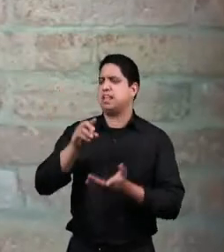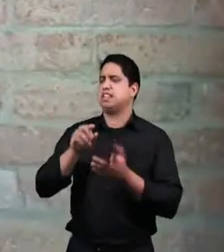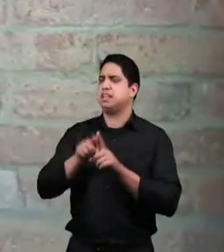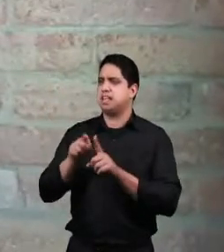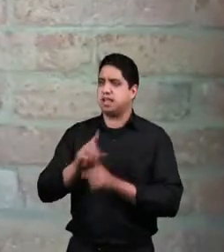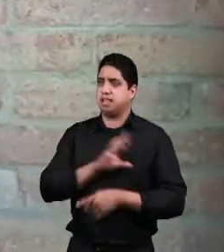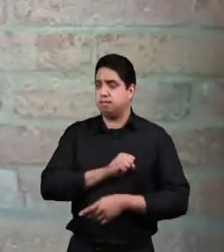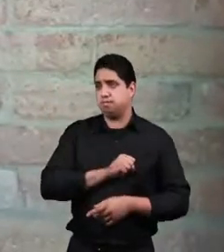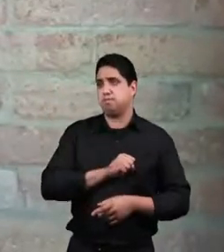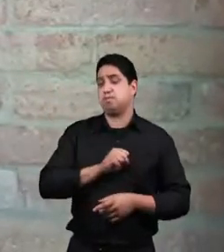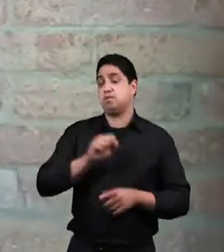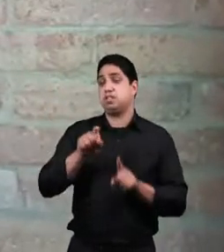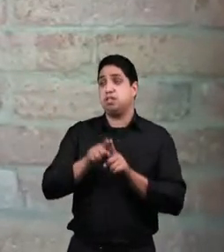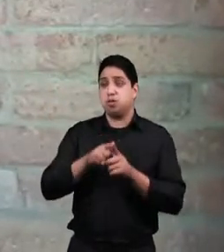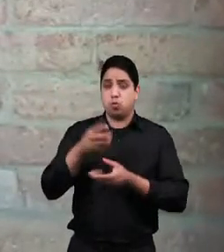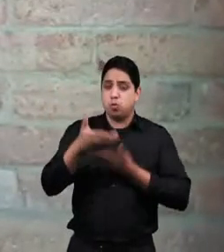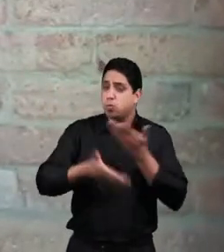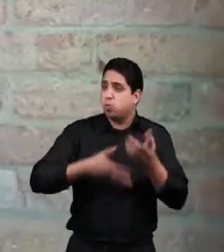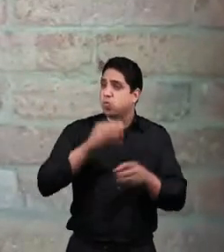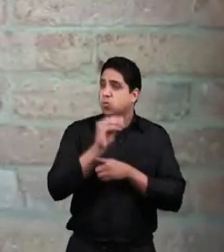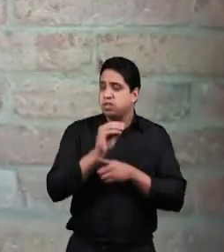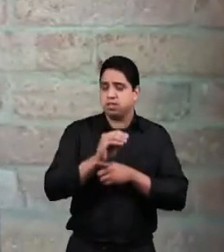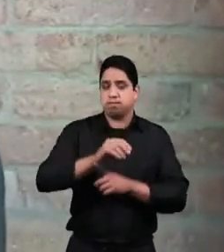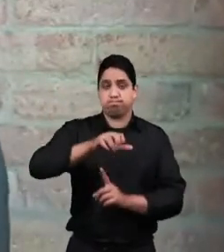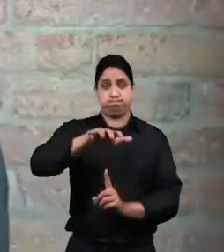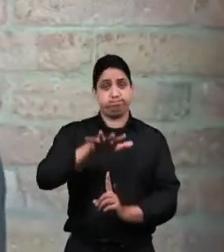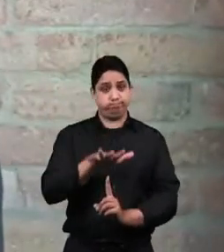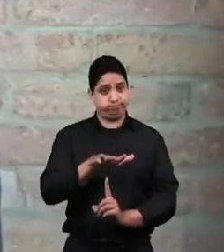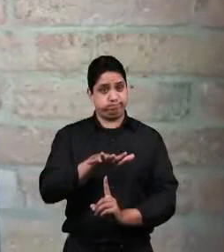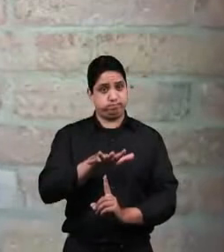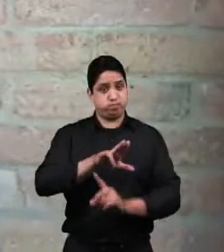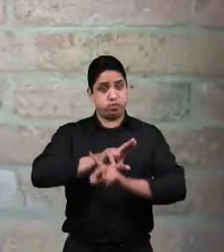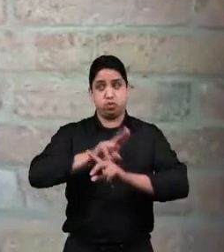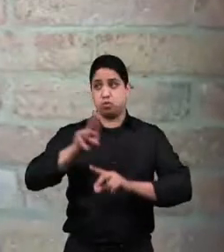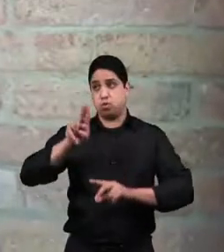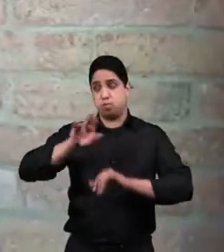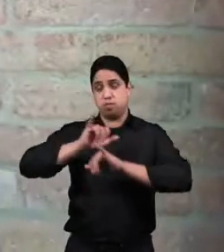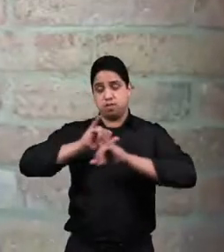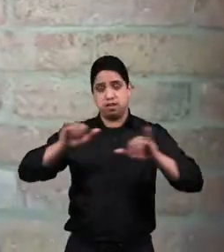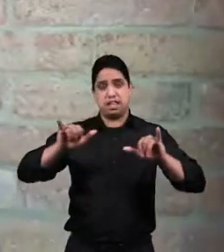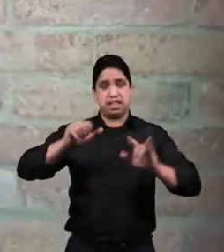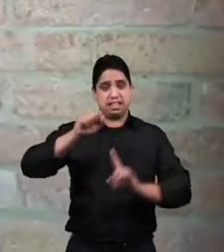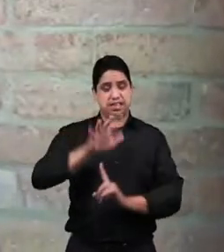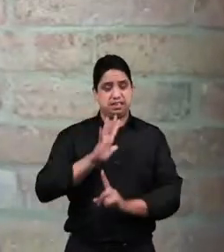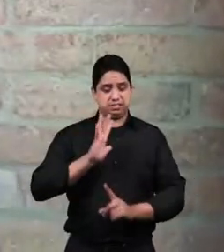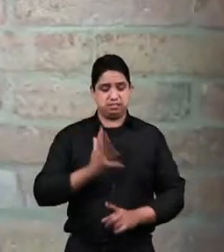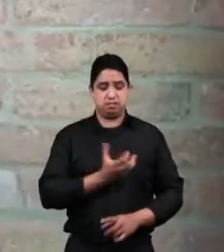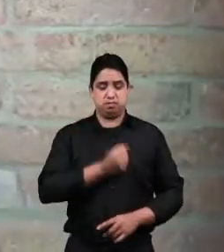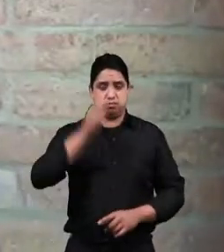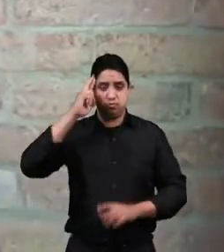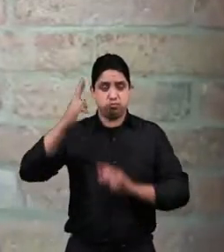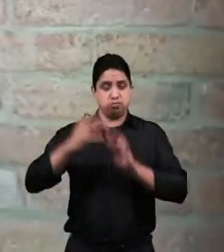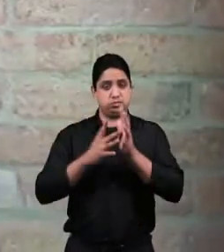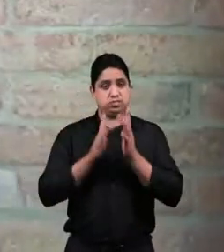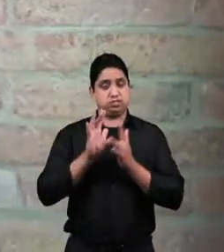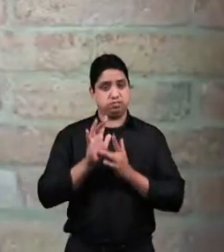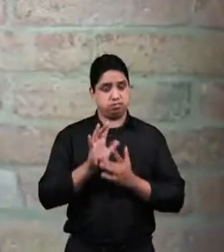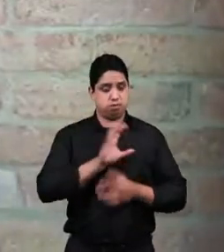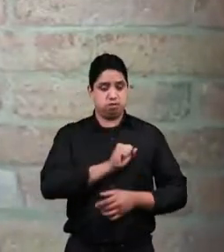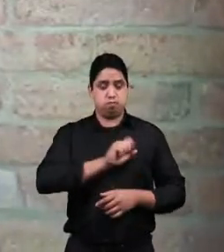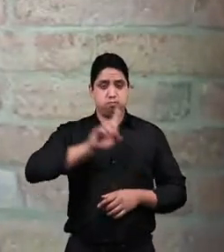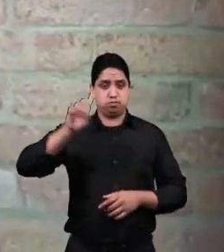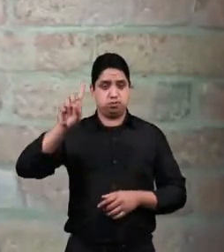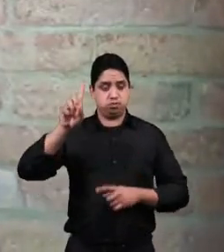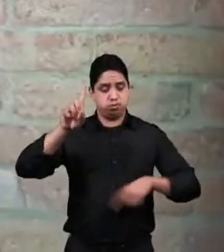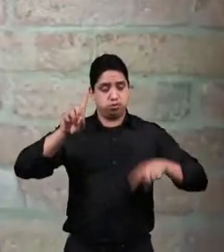We pray for the work in Brazil and abroad as well, and that in all places where your servants may